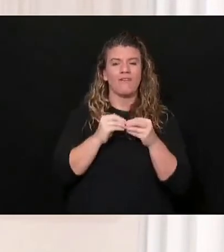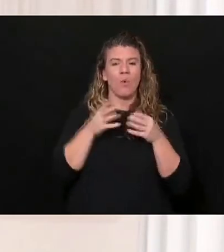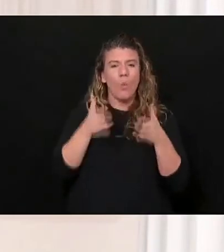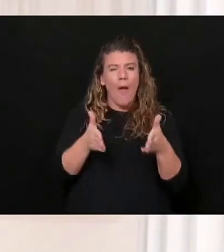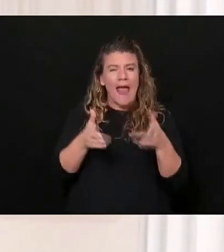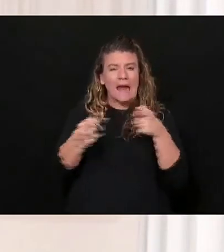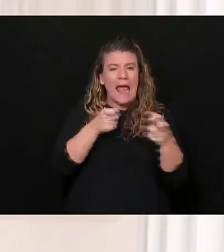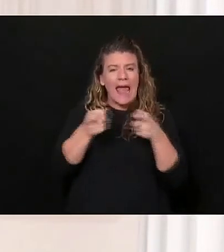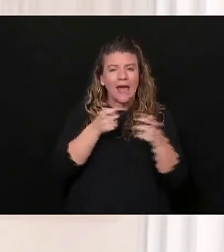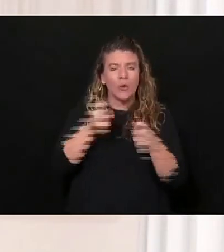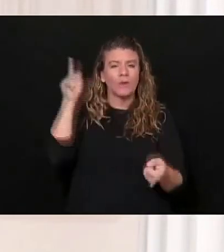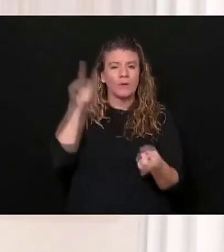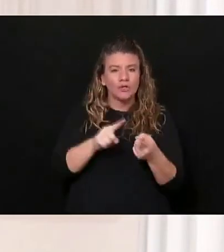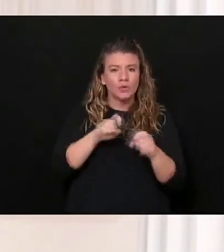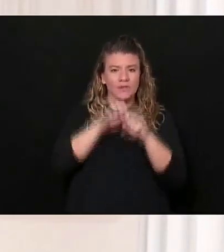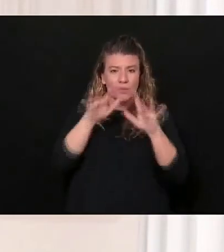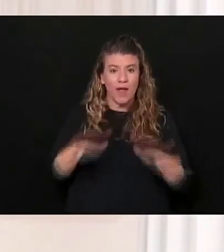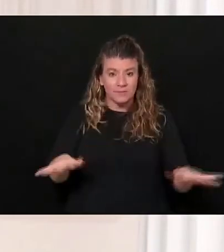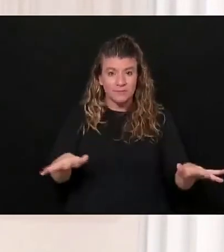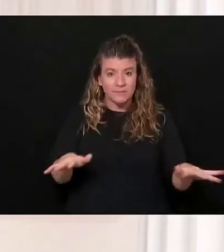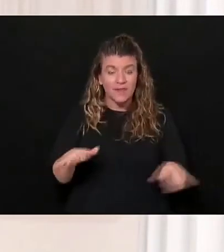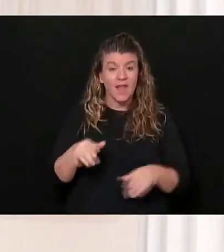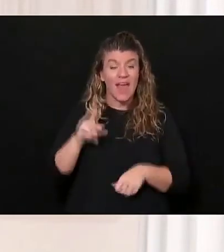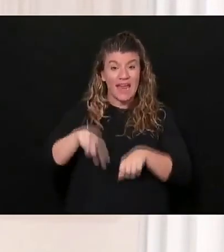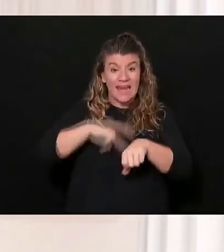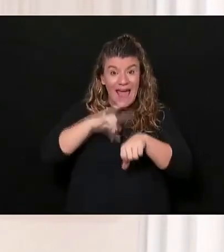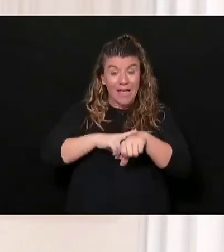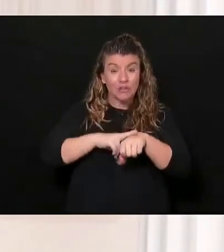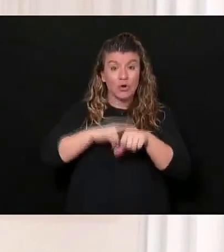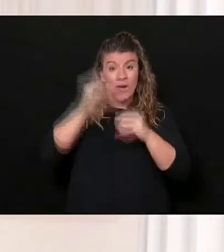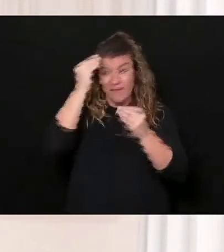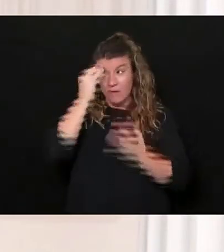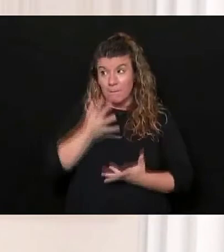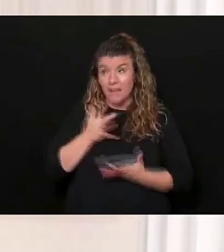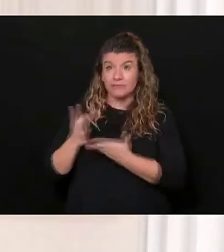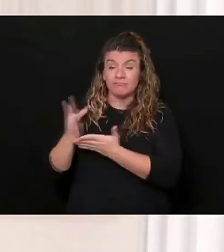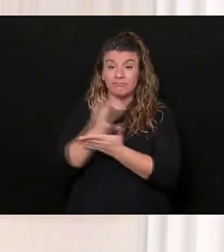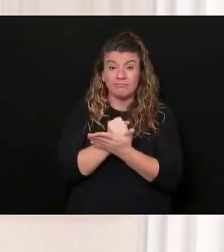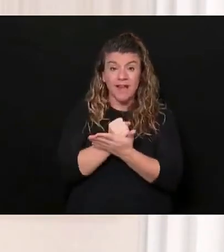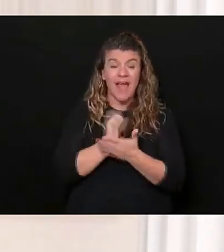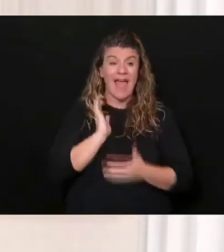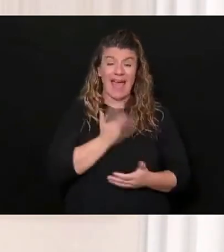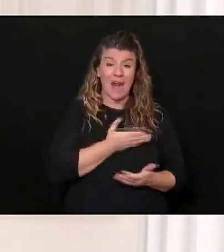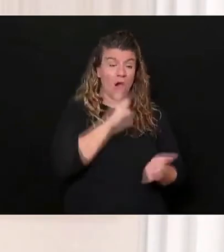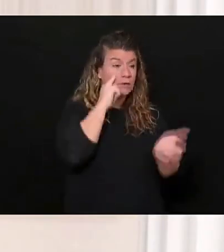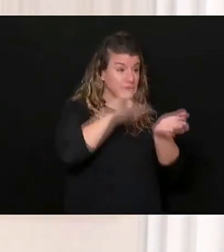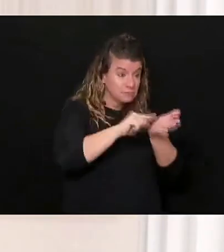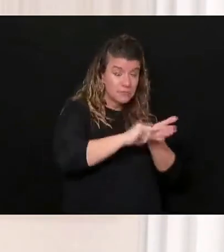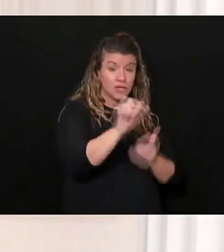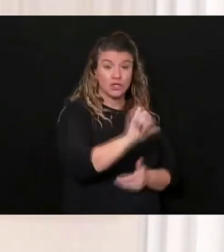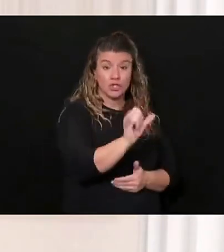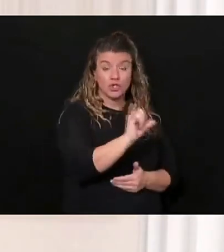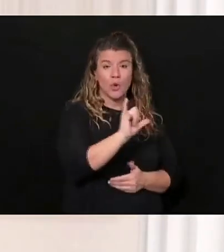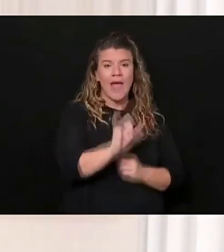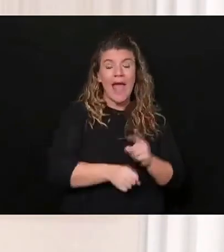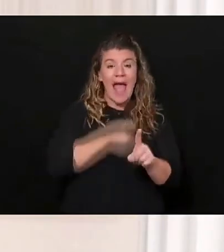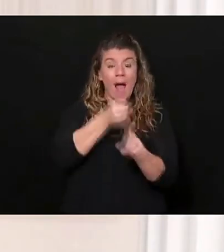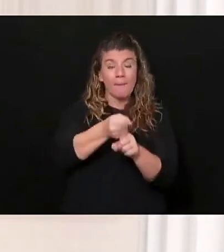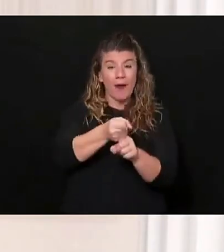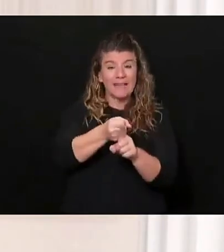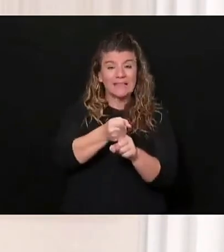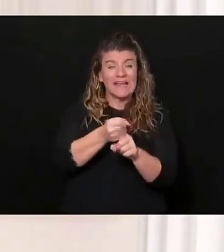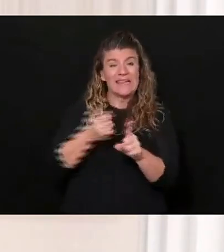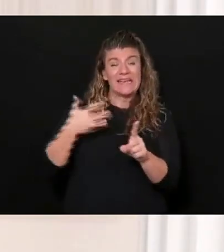Virginia. We know from national data and from our own epidemiology data that outbreaks are